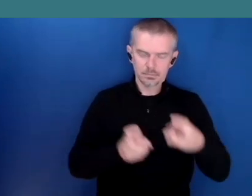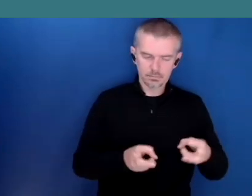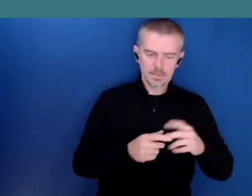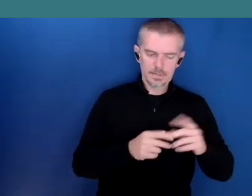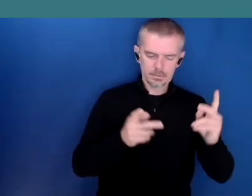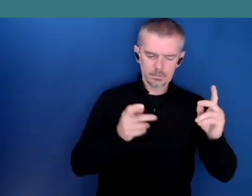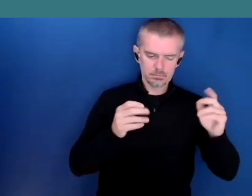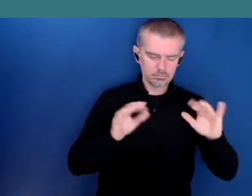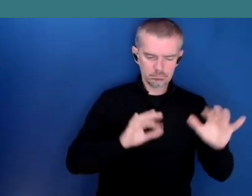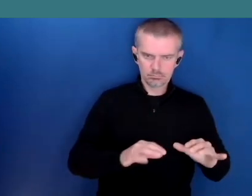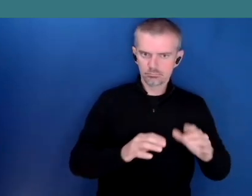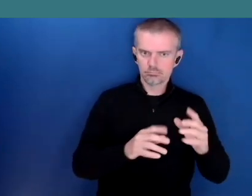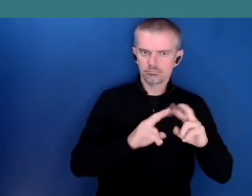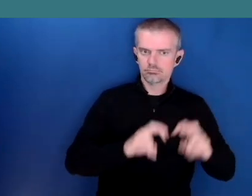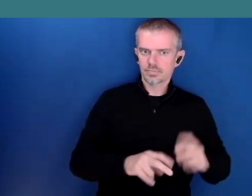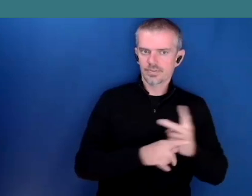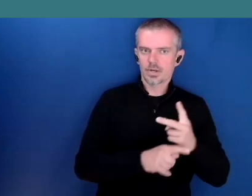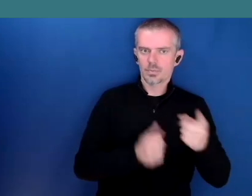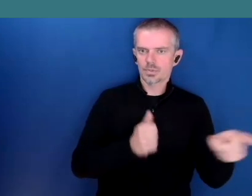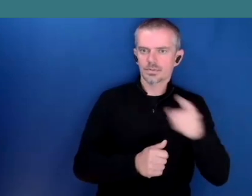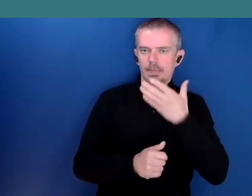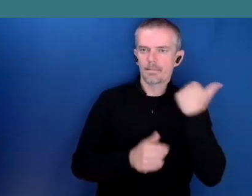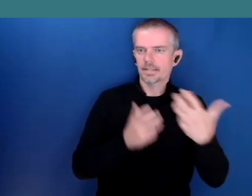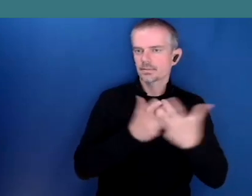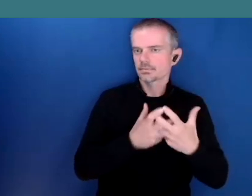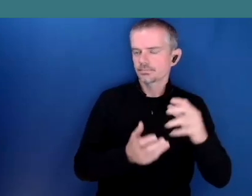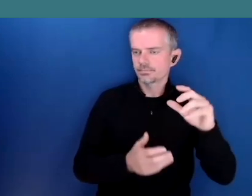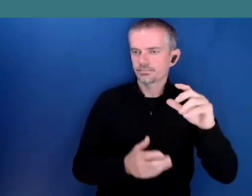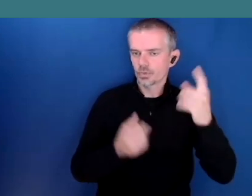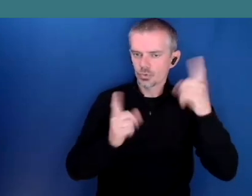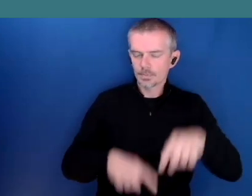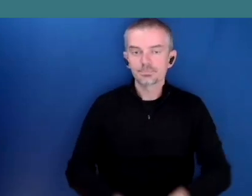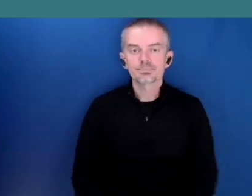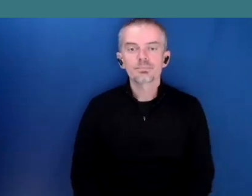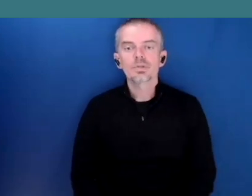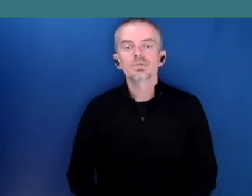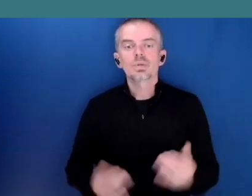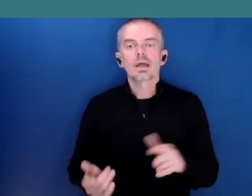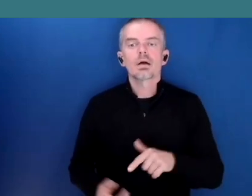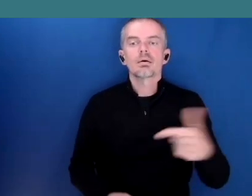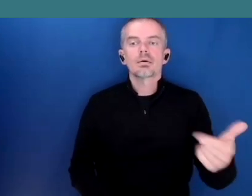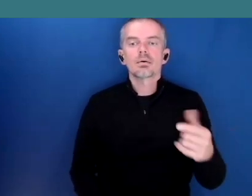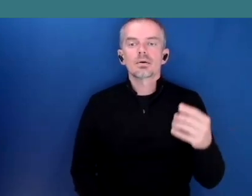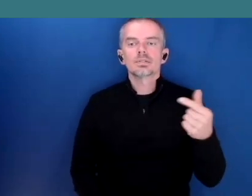So with that, I will turn it over to our great grants and agreement staff. We have Monica up first, who are going to